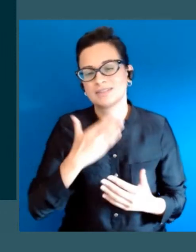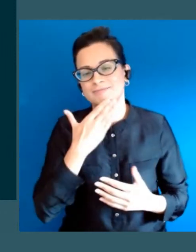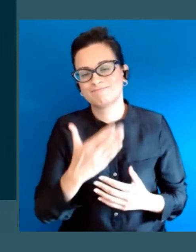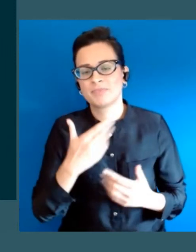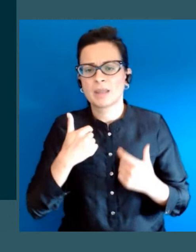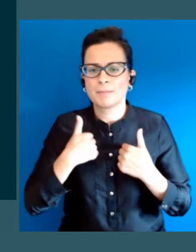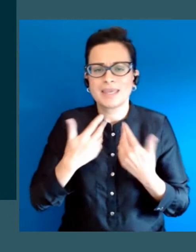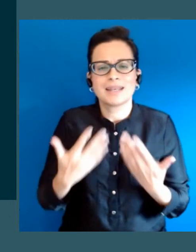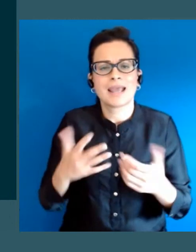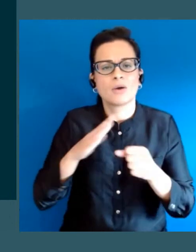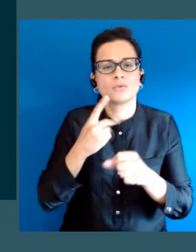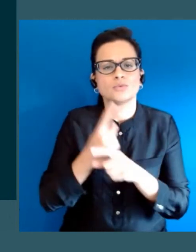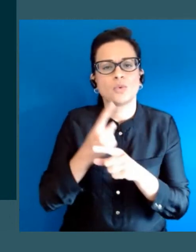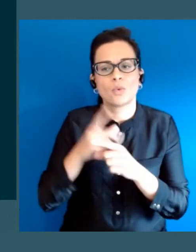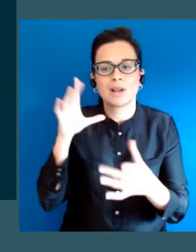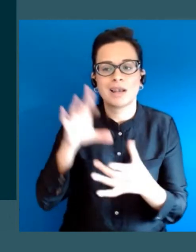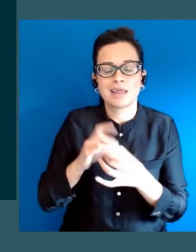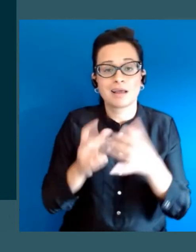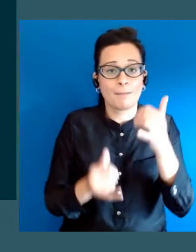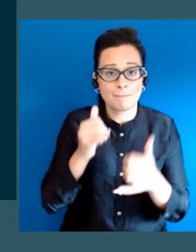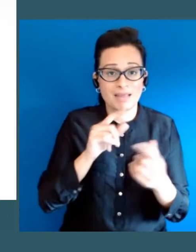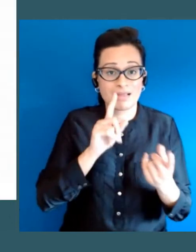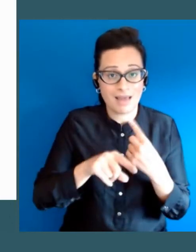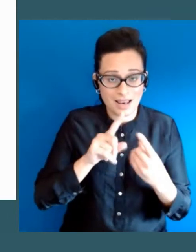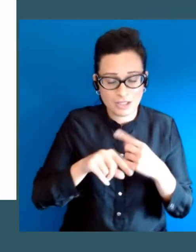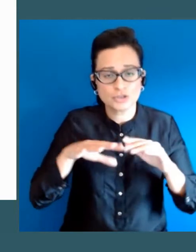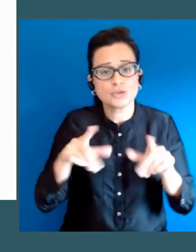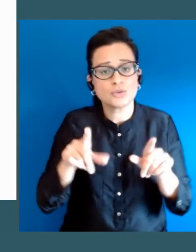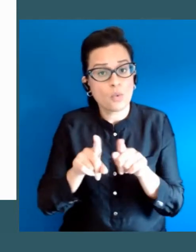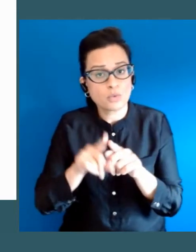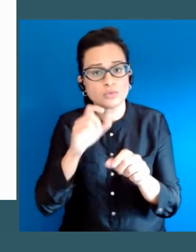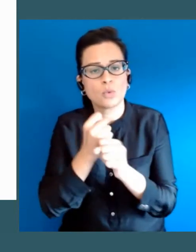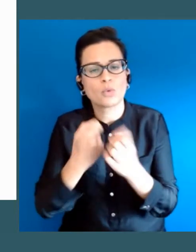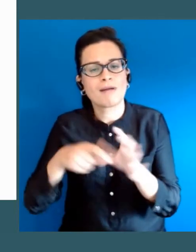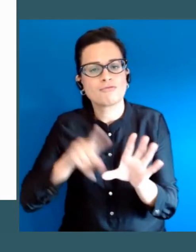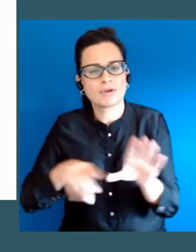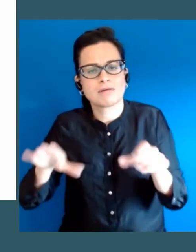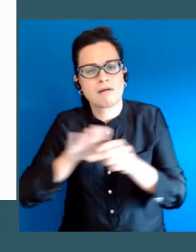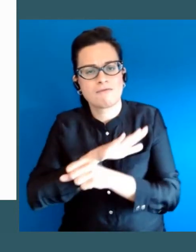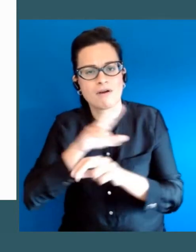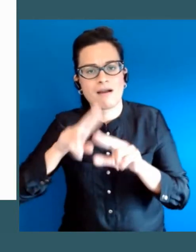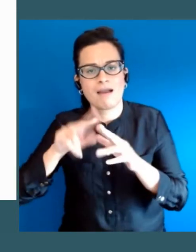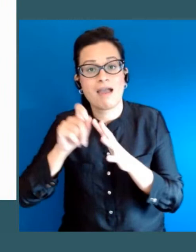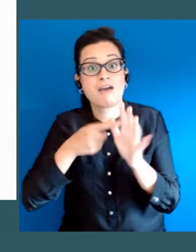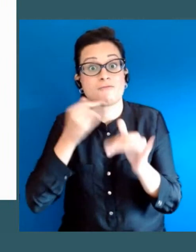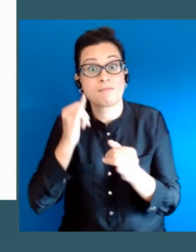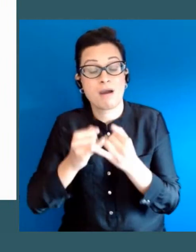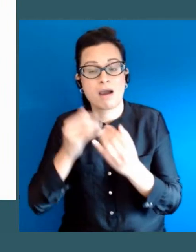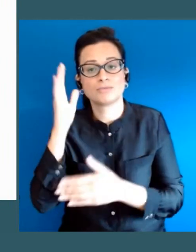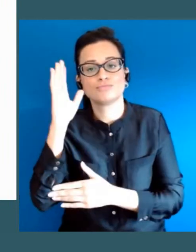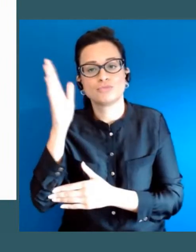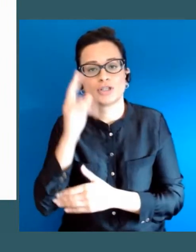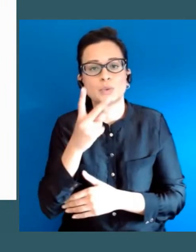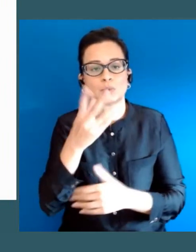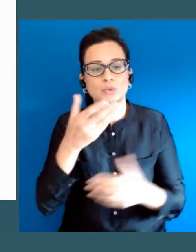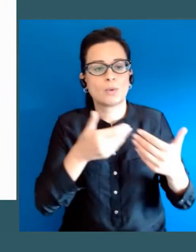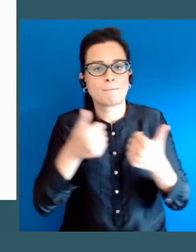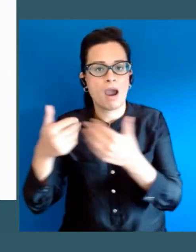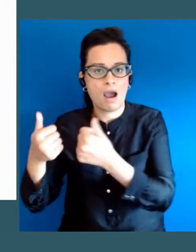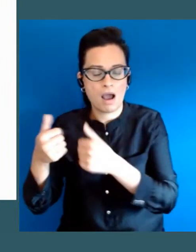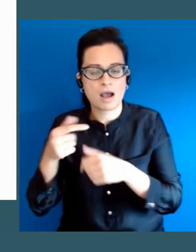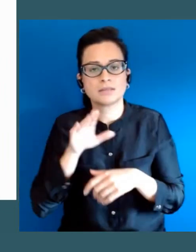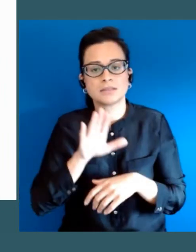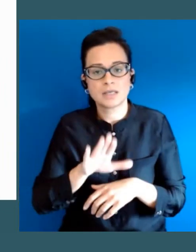allergy and FPIES, as Gary has already referred to. So the presentation is split into two parts. We're going to look at the dietitian's role